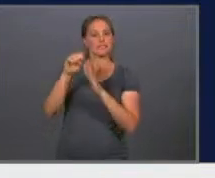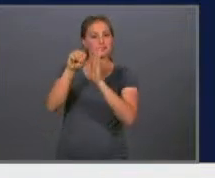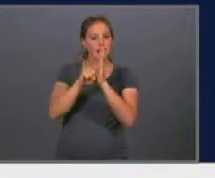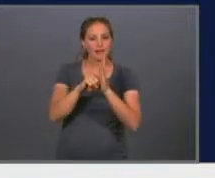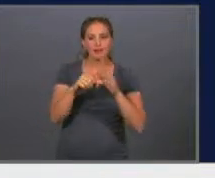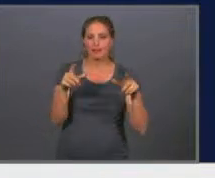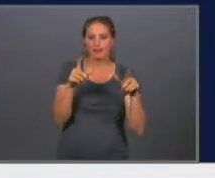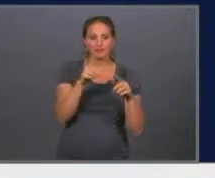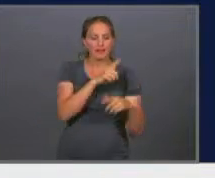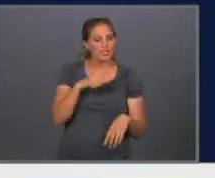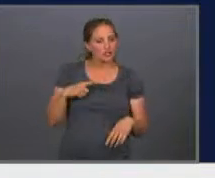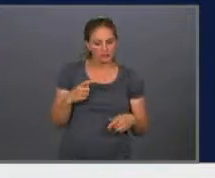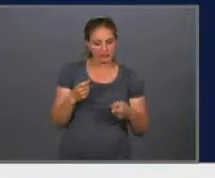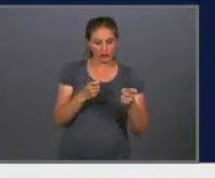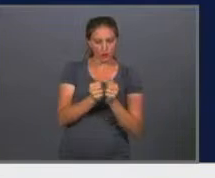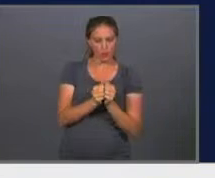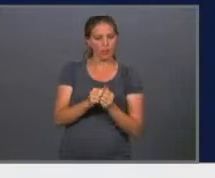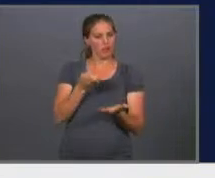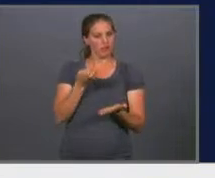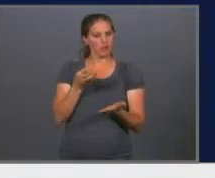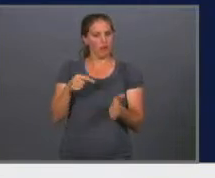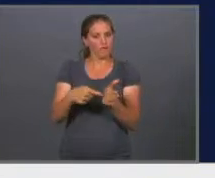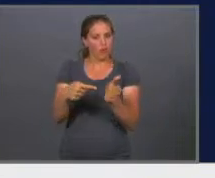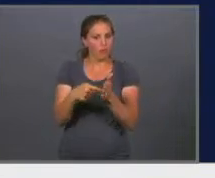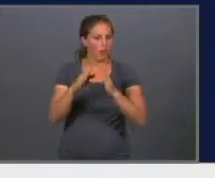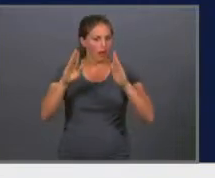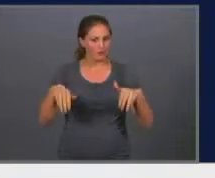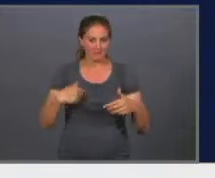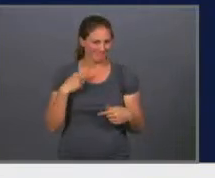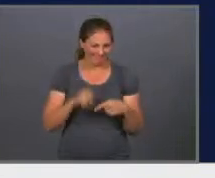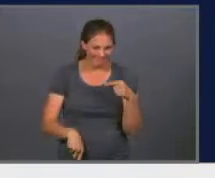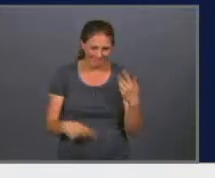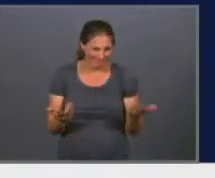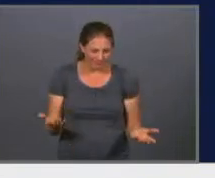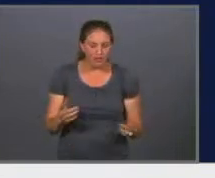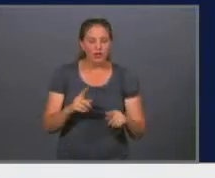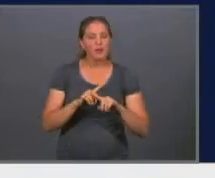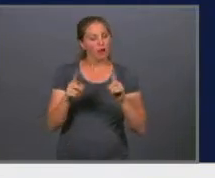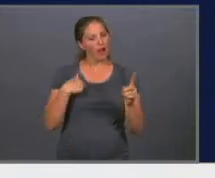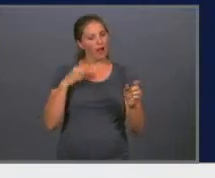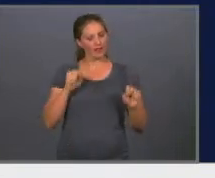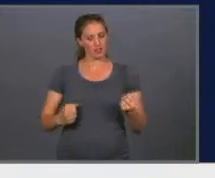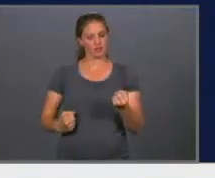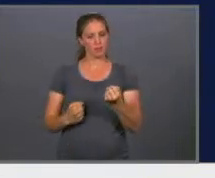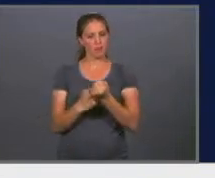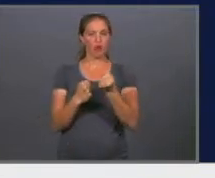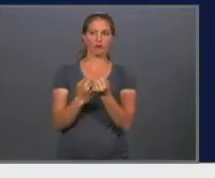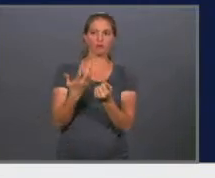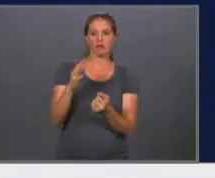affordable housing. What I can do is be supportive of several different sort of micro